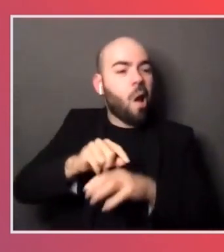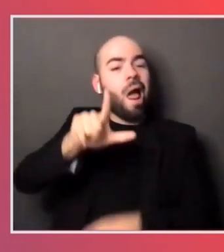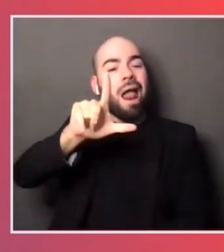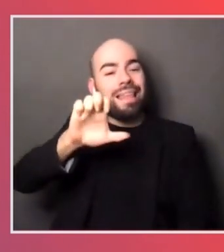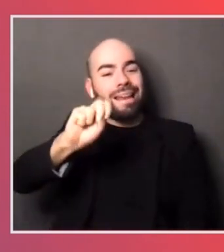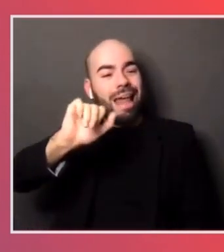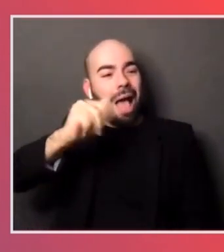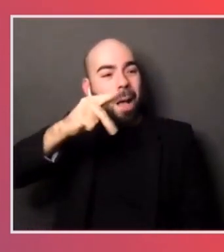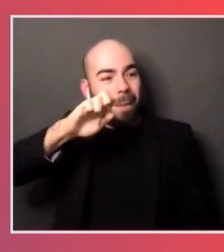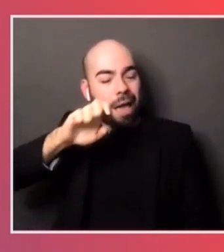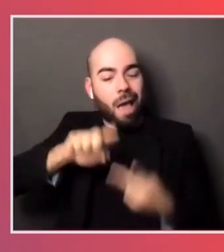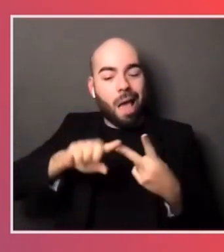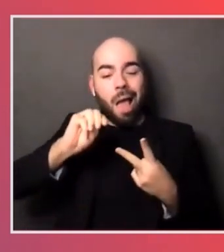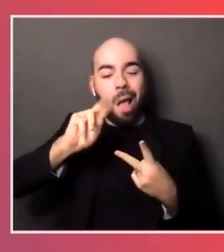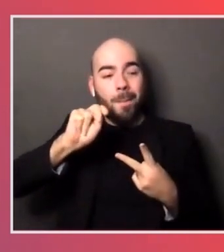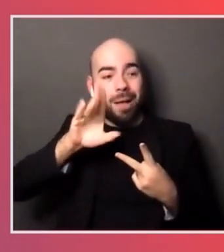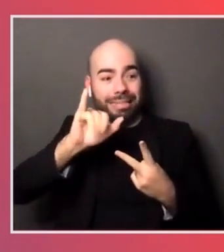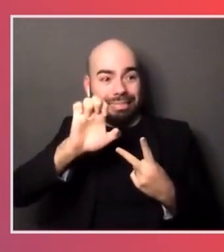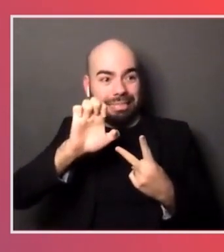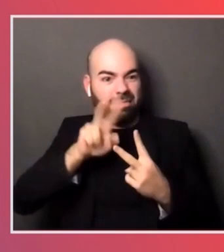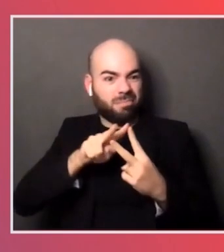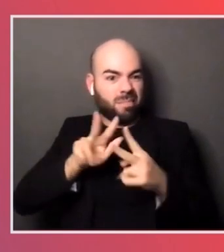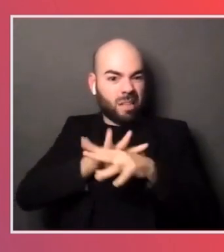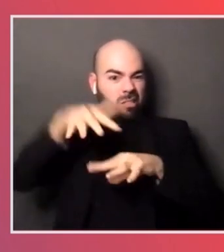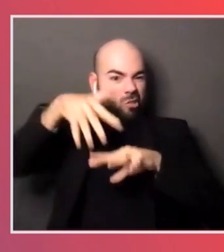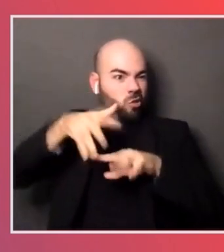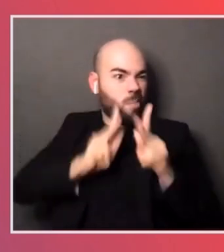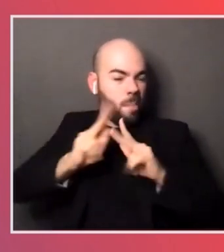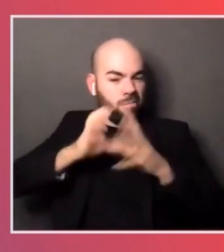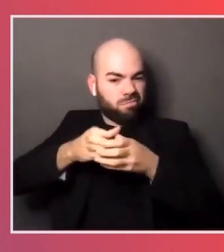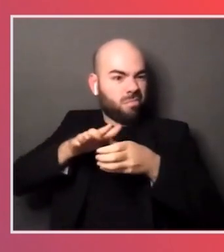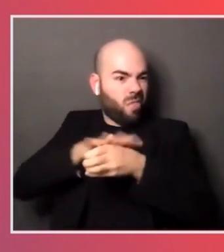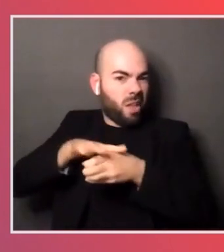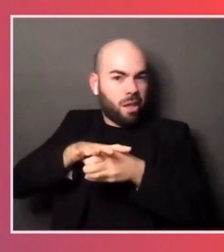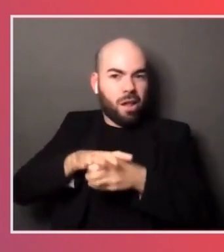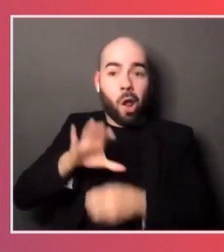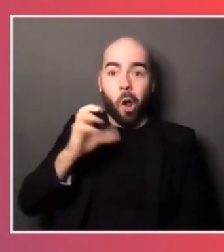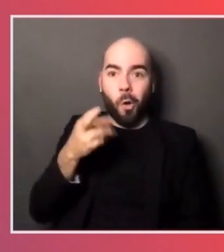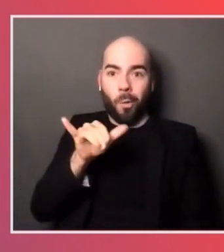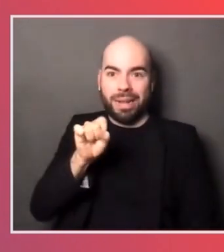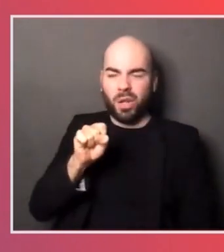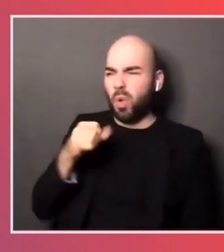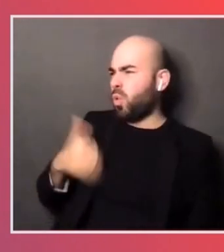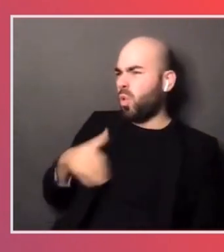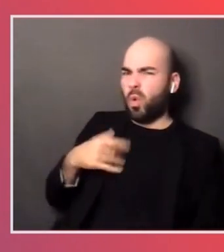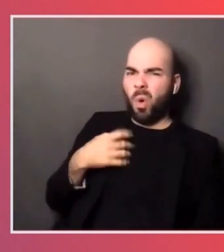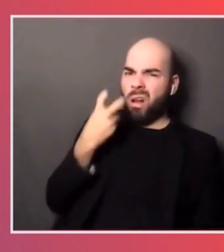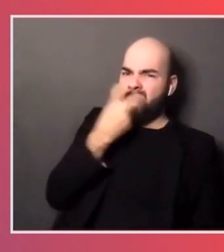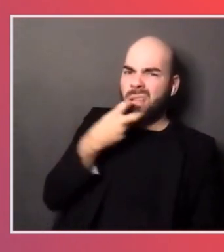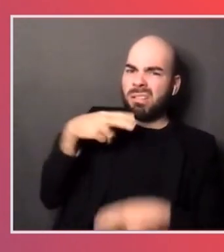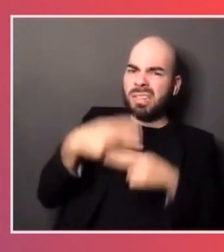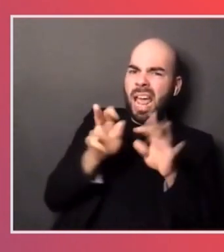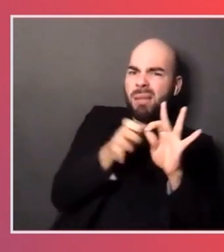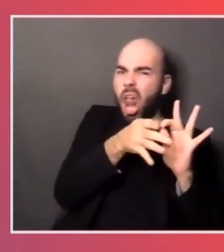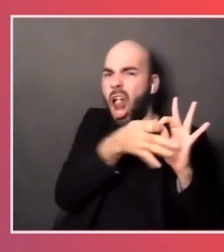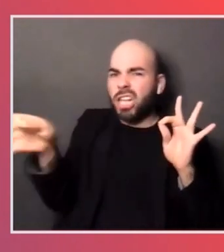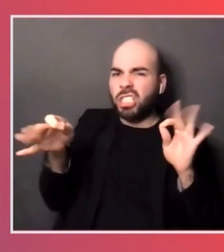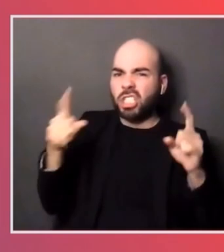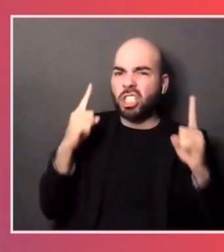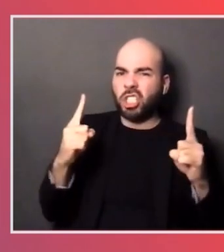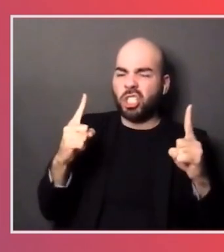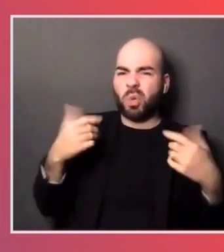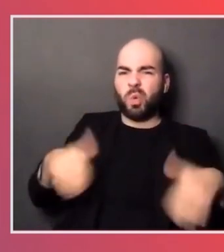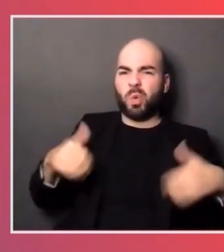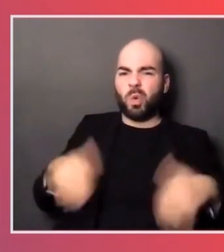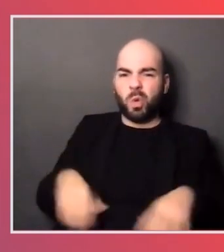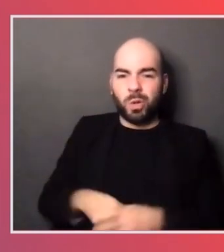Wow. It's a mouthful. Amazing. I got to see Mark. So happy you're here because you're an inspiration to all of us. Your political activism